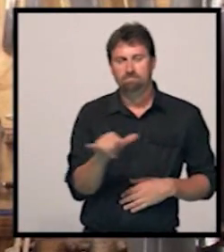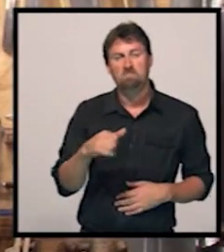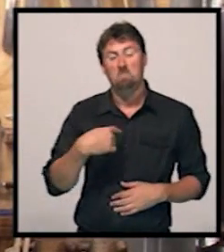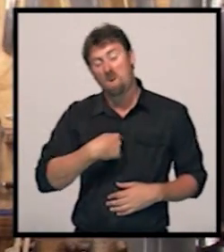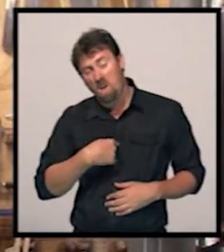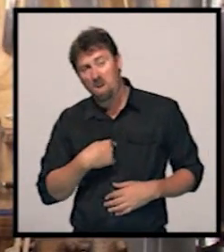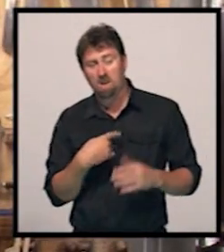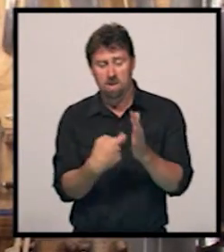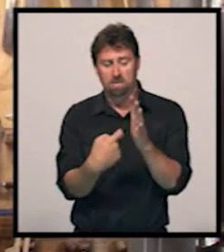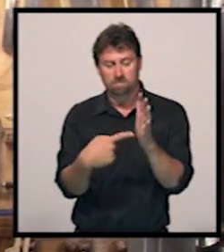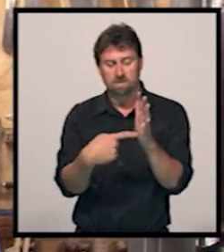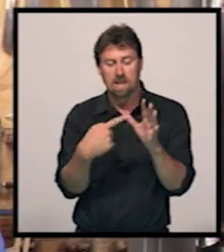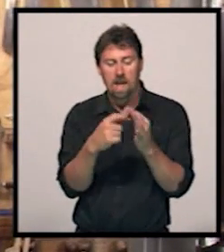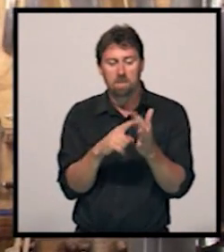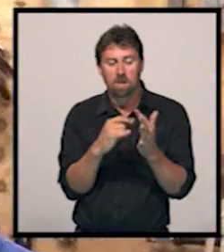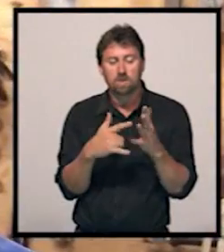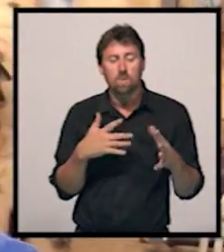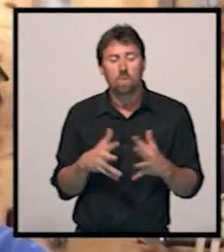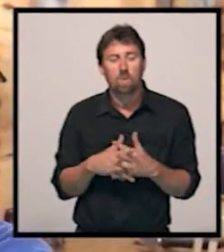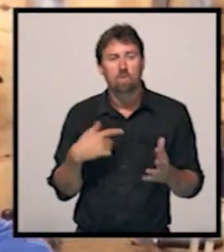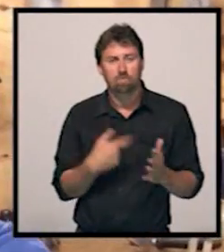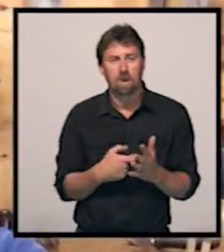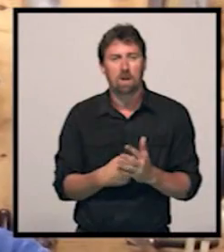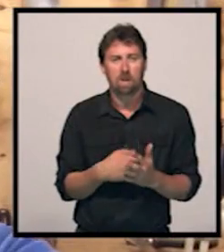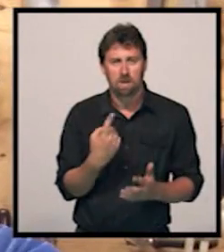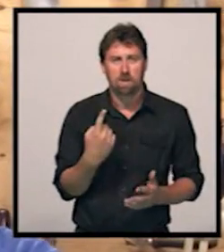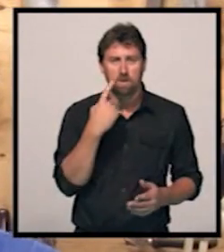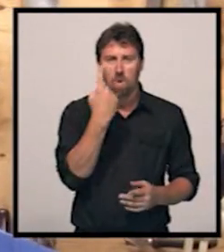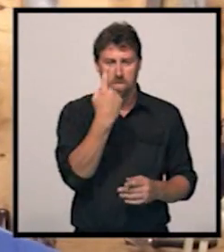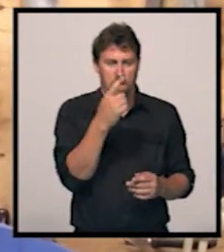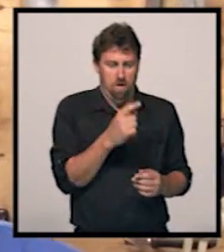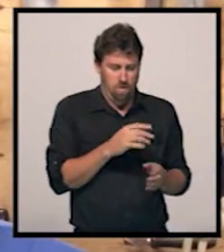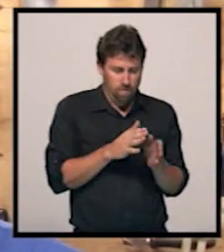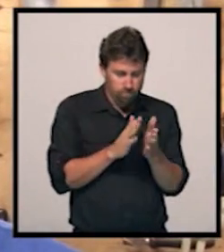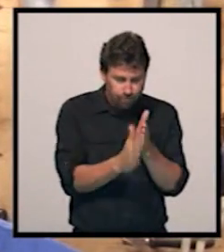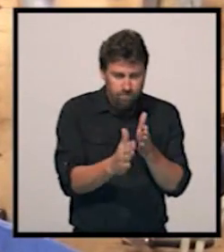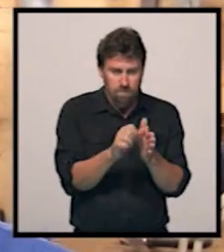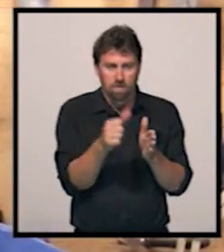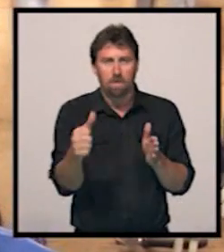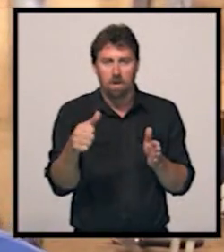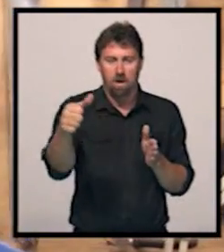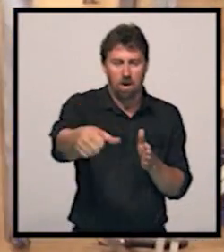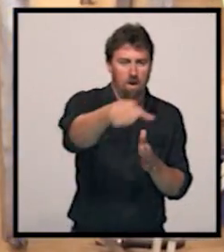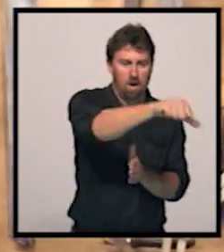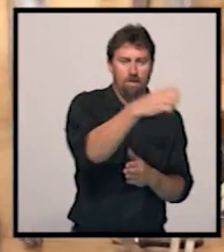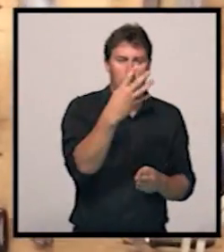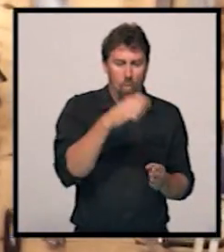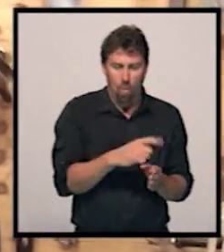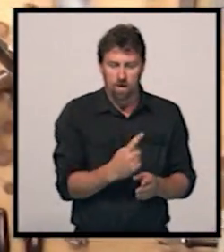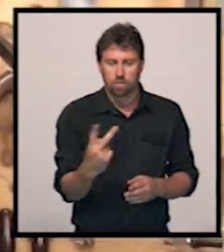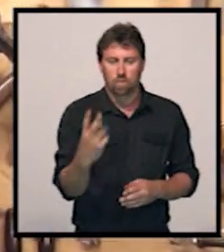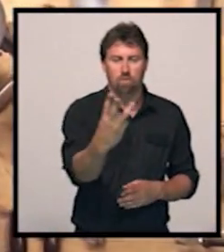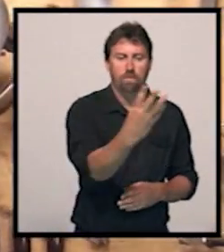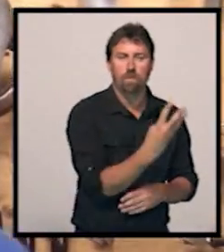table saw because I'm only cutting one surface off at a time, and therefore my